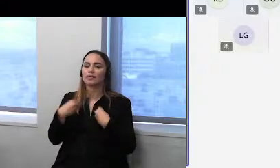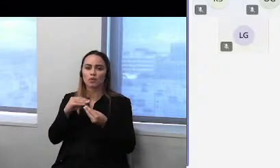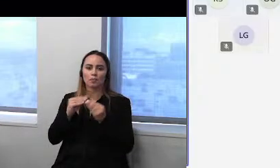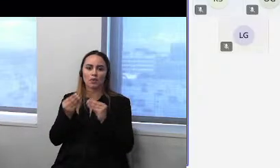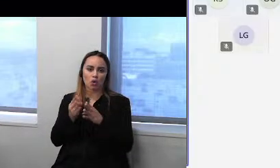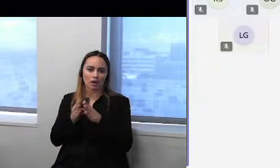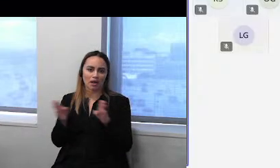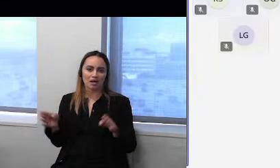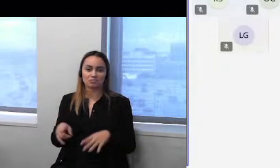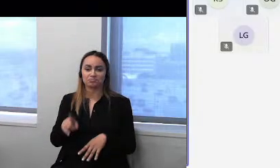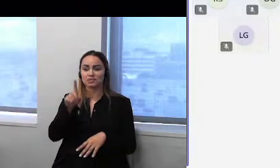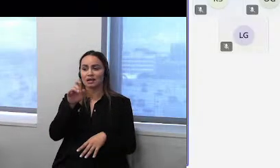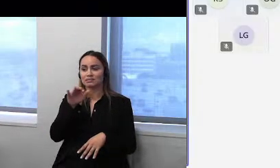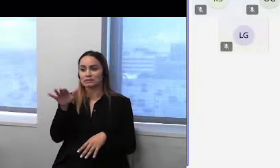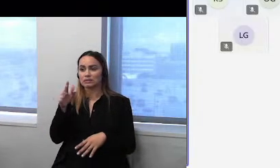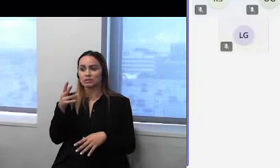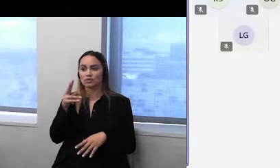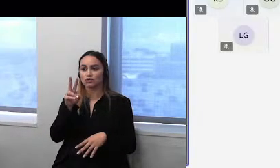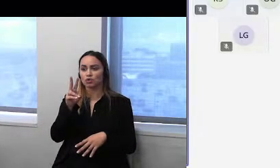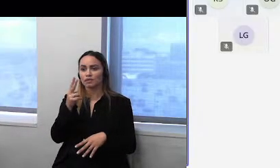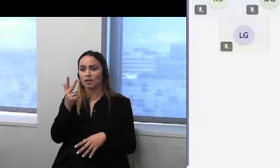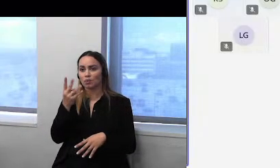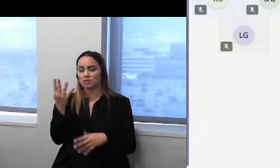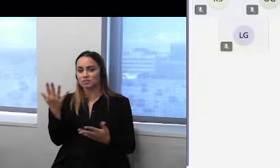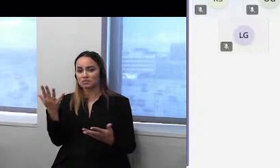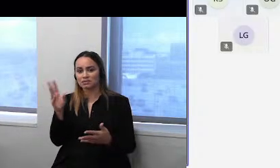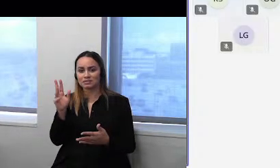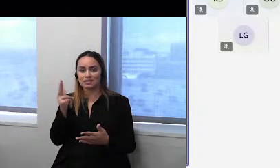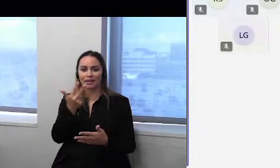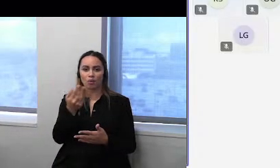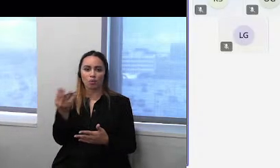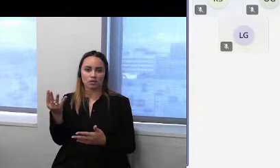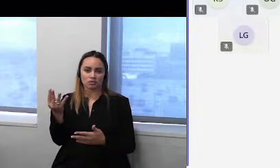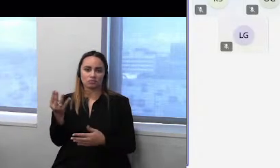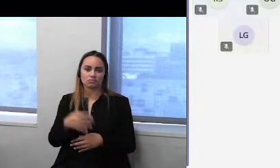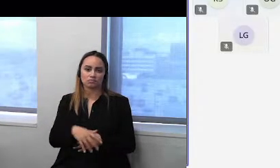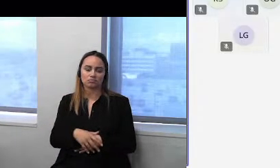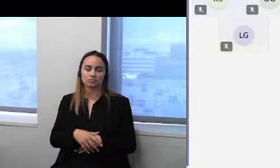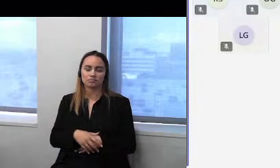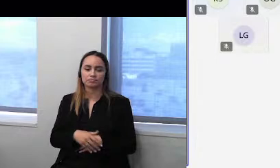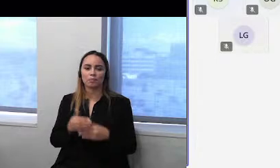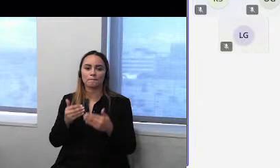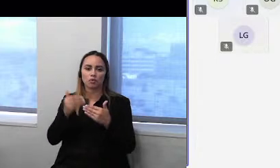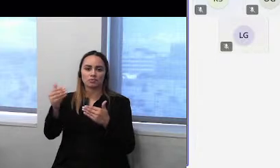Hundreds, dozens, three or four? 3 or 4. Next question, please.